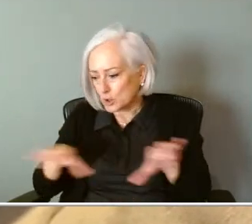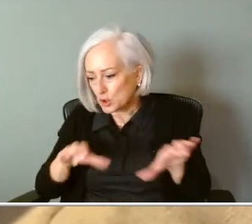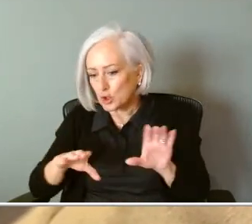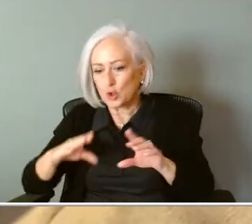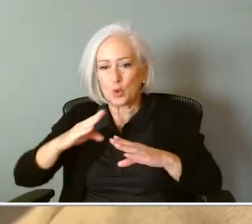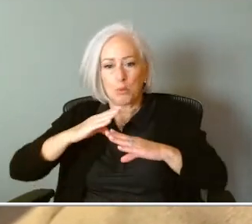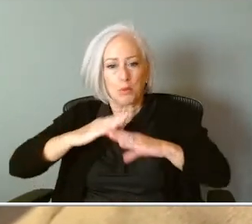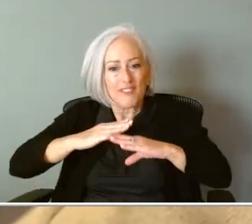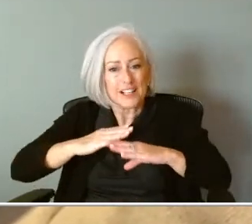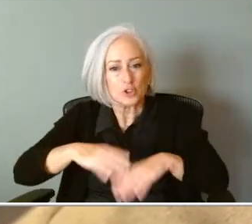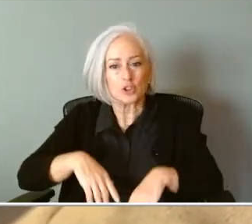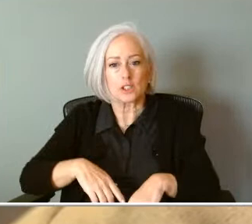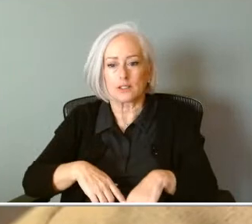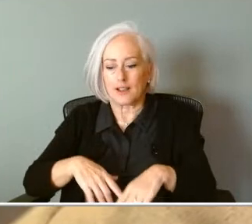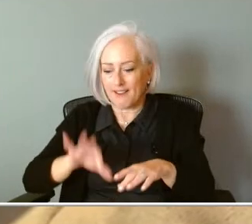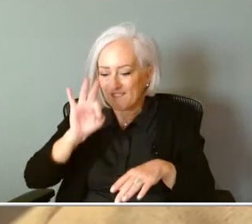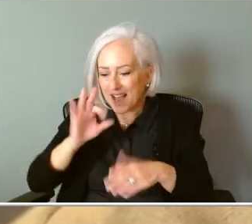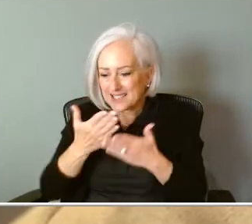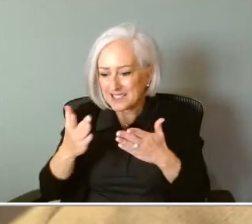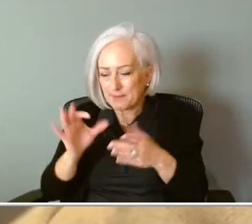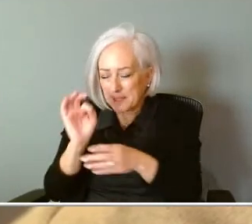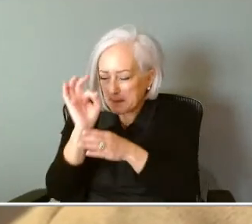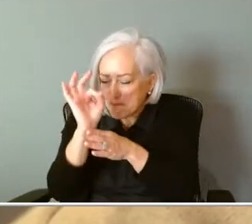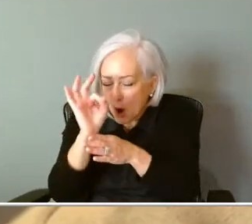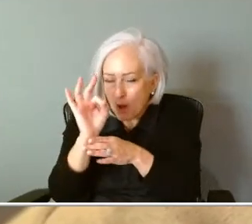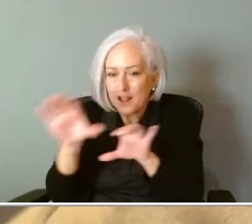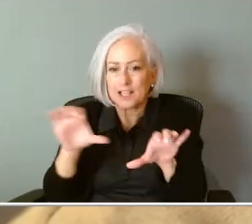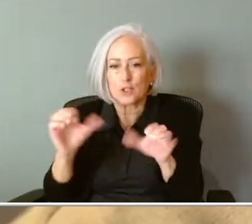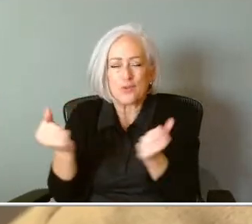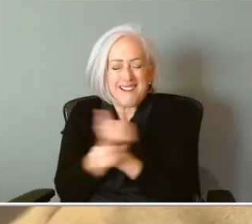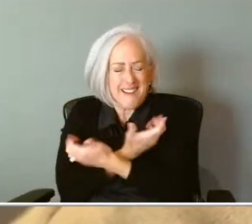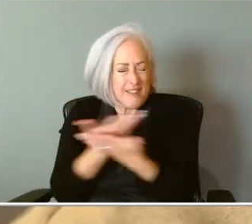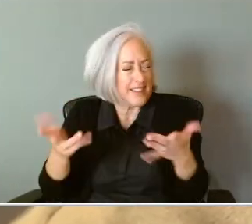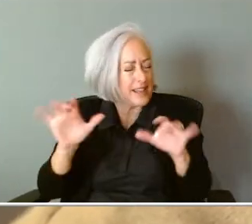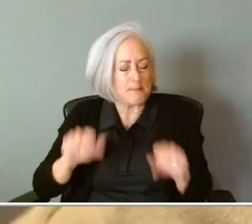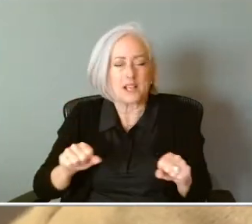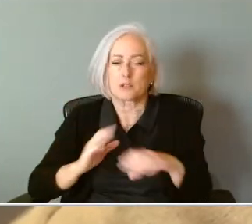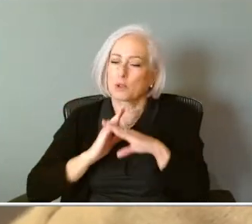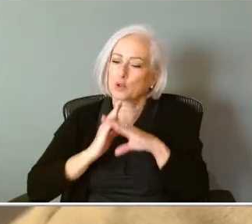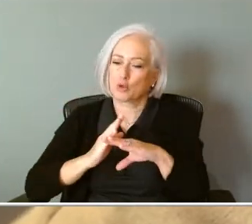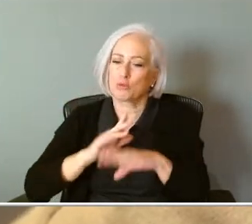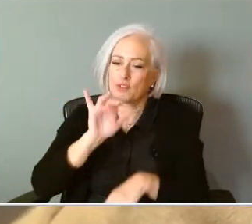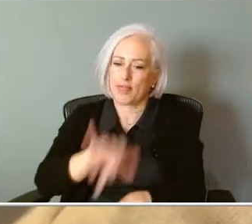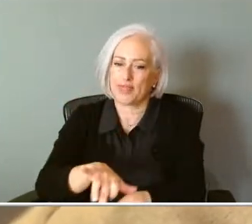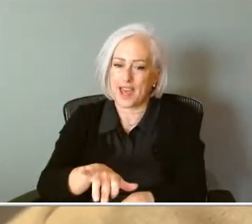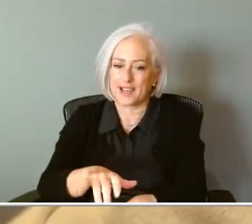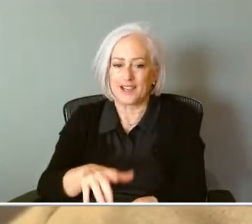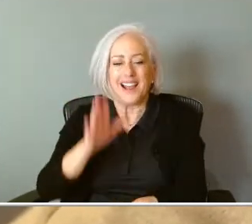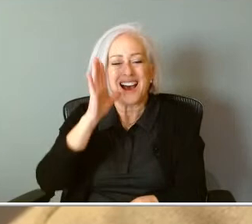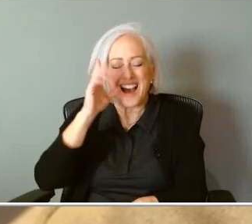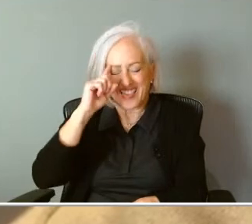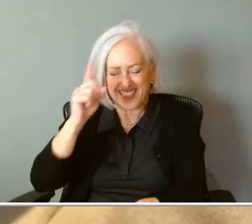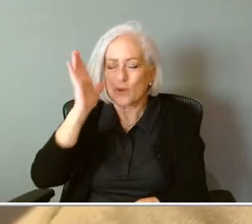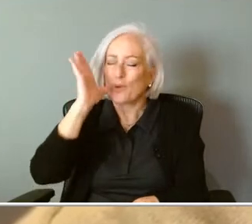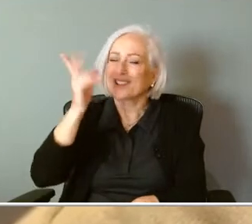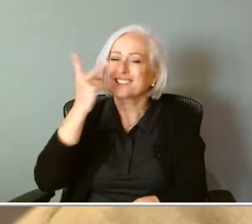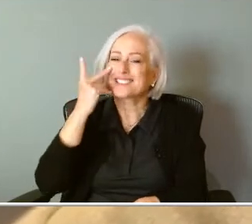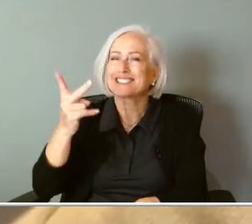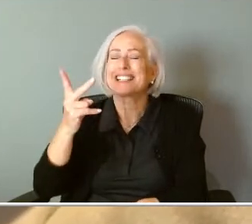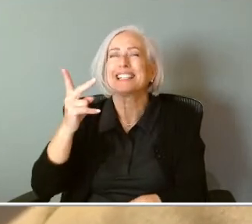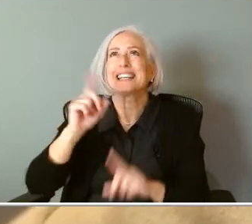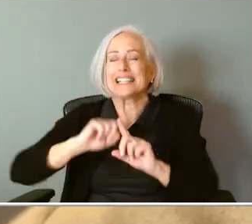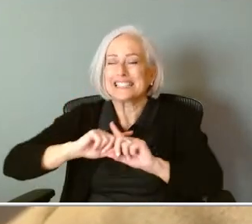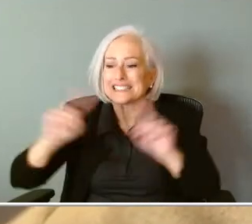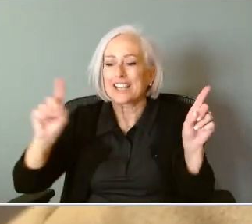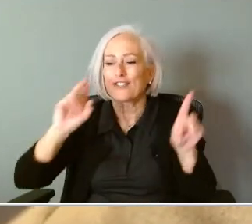they are there, and do everything you can to prevent cancer. And I think we're going to see a whole different type of